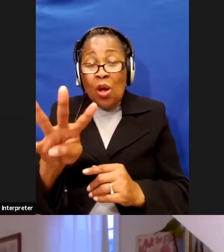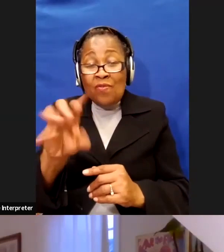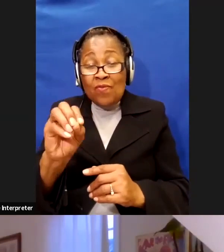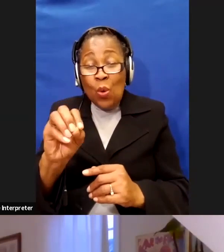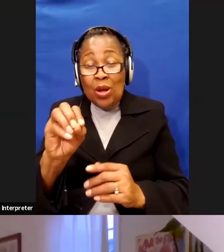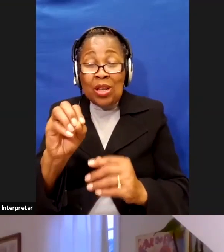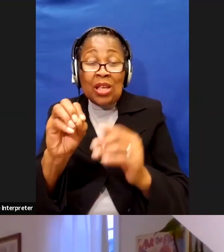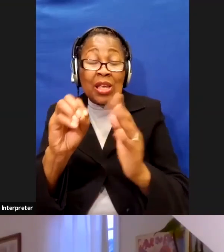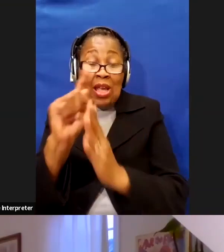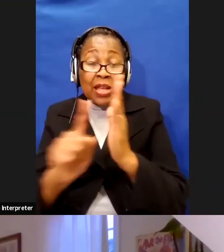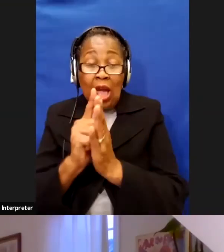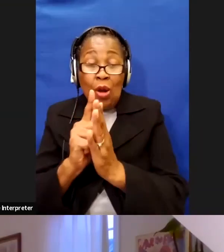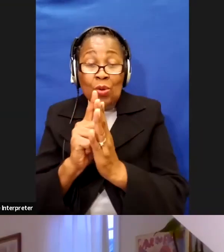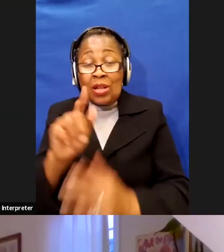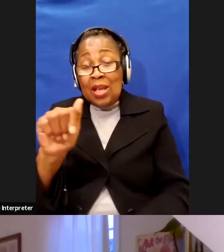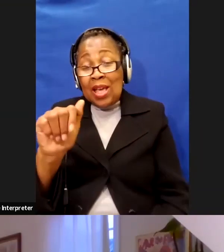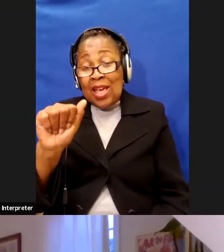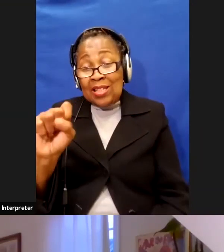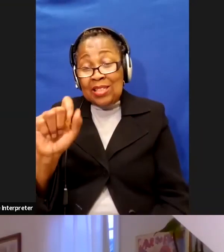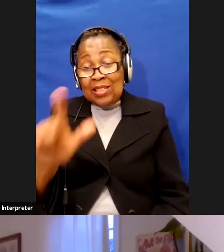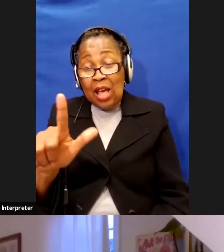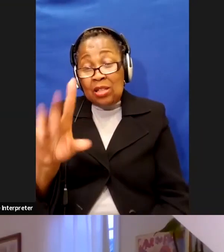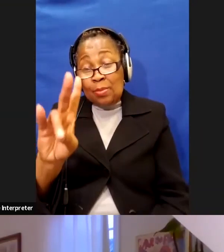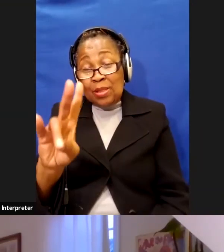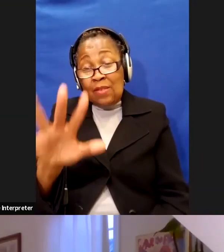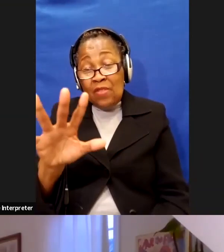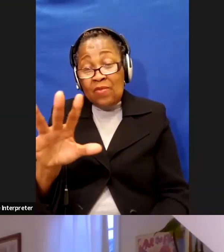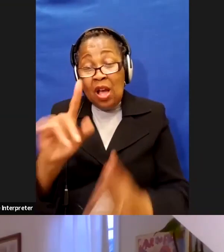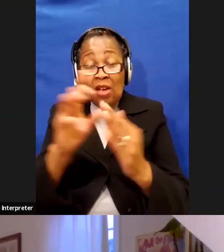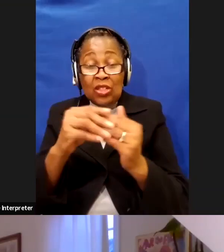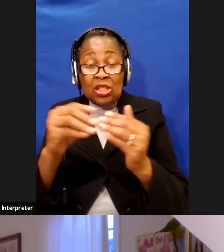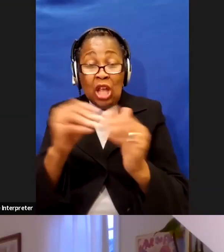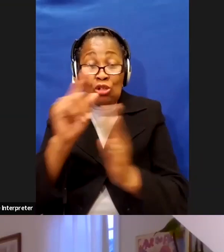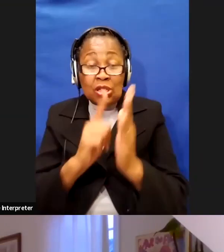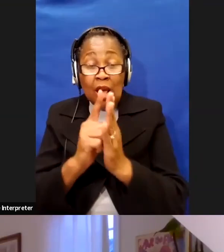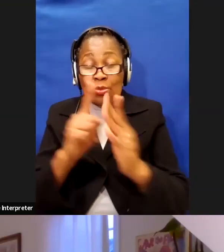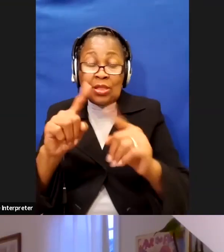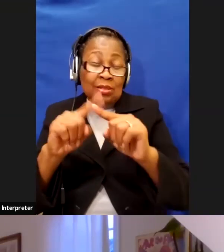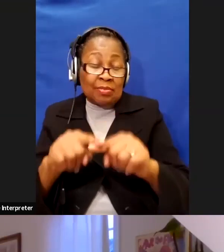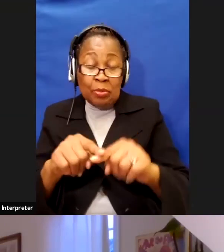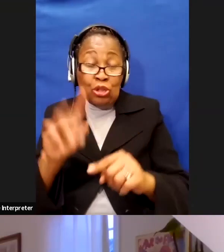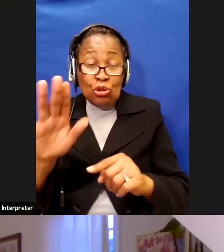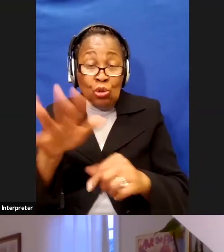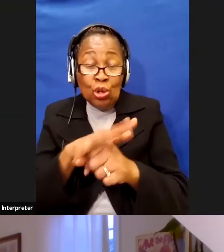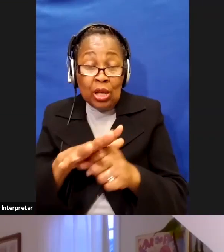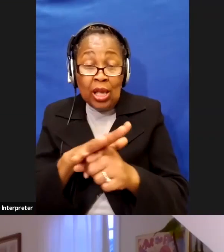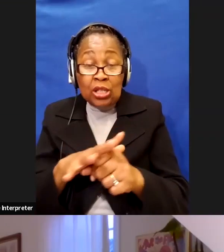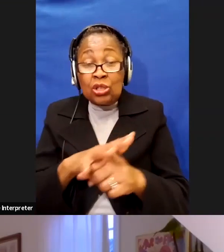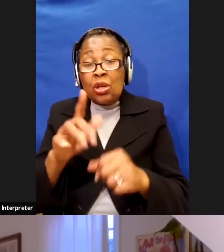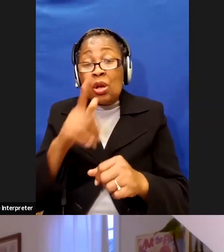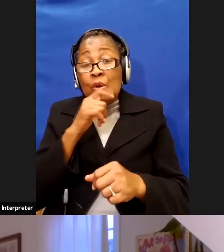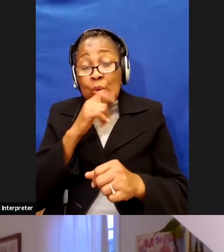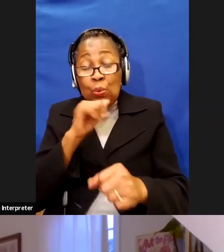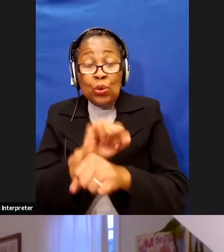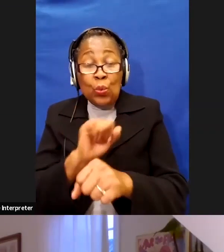and an ASL interpreter is around $75 an hour. That varies depending on your location, and it varies depending on who you're working with,